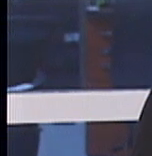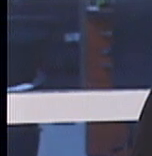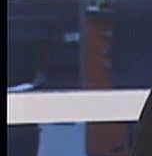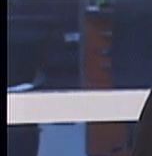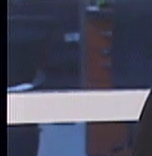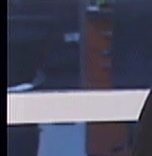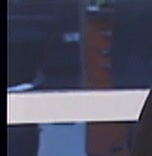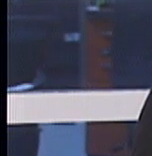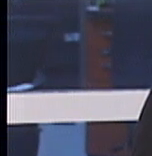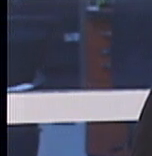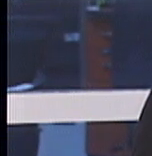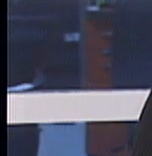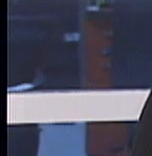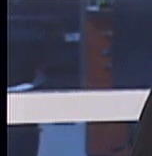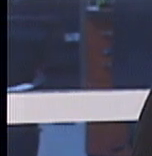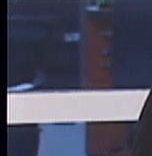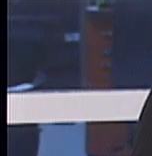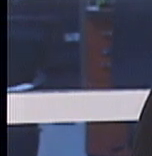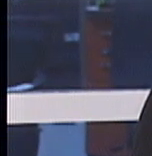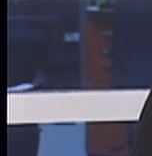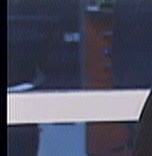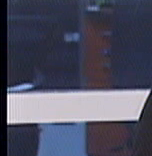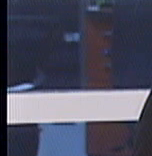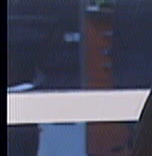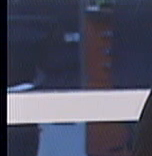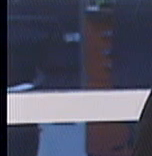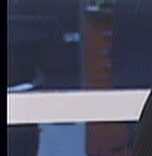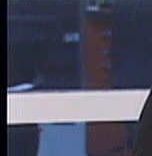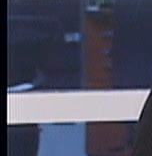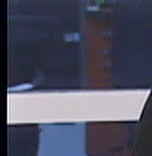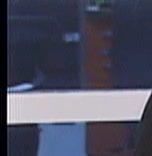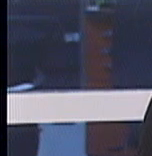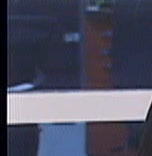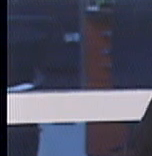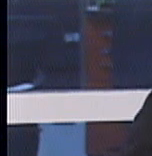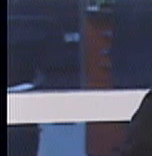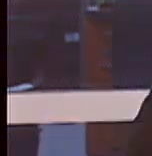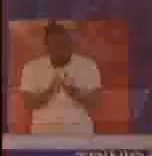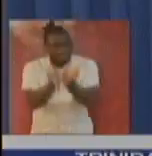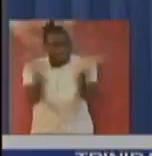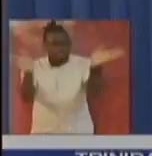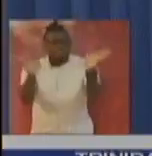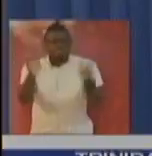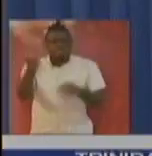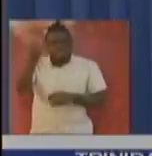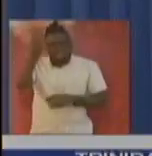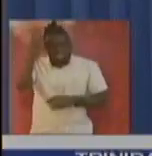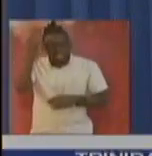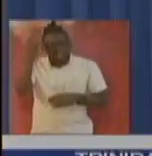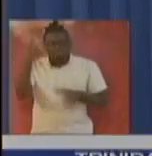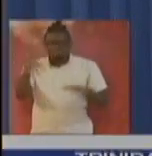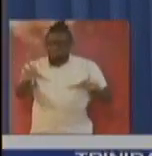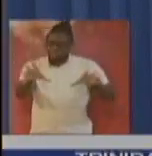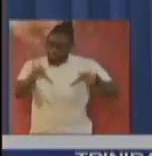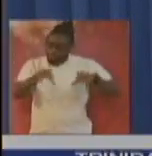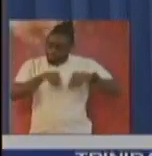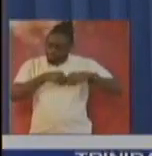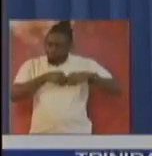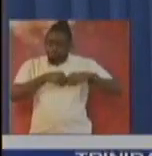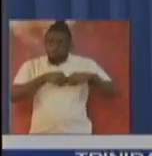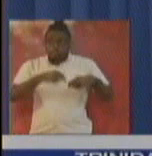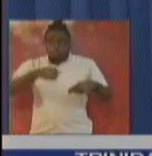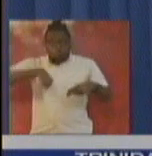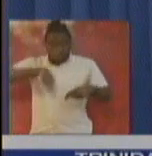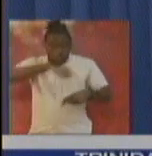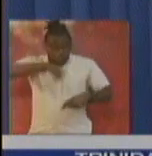wear masks, social distancing while shopping is becoming a problem. We have noticed as the